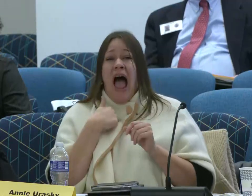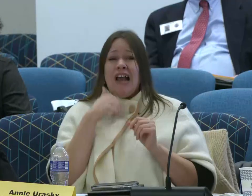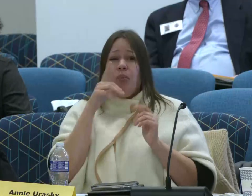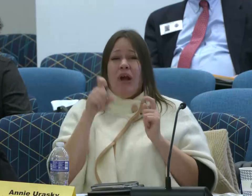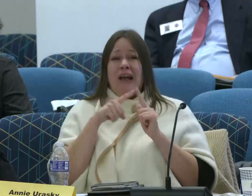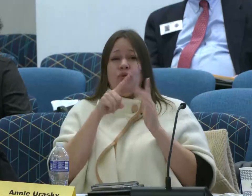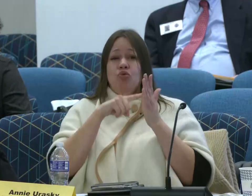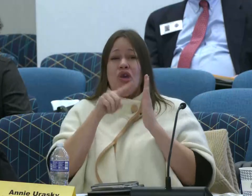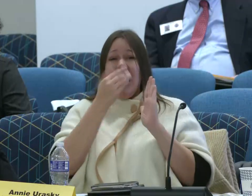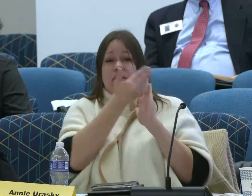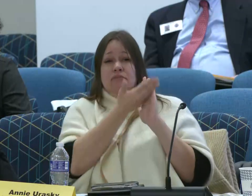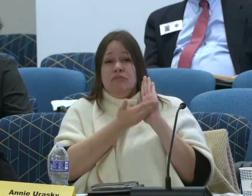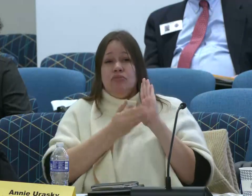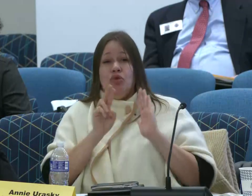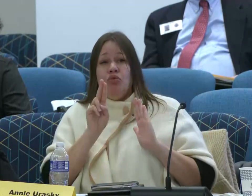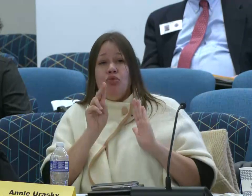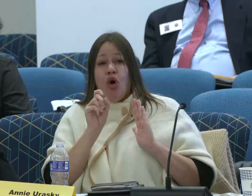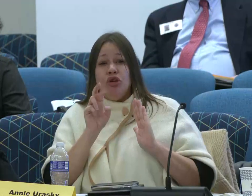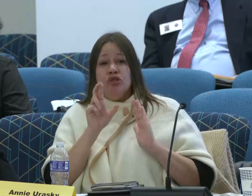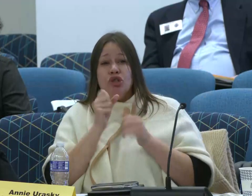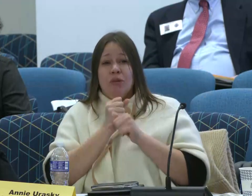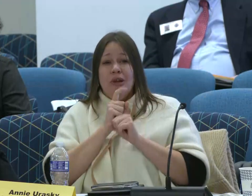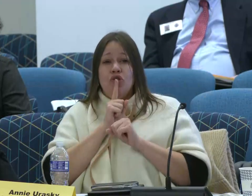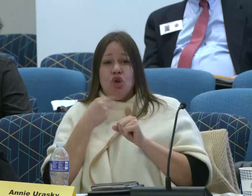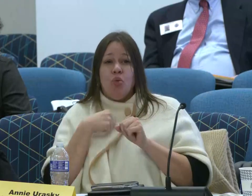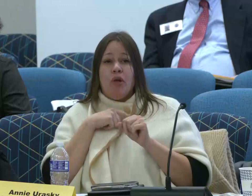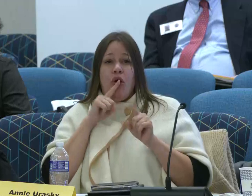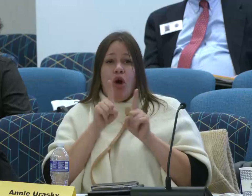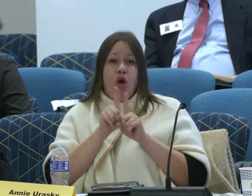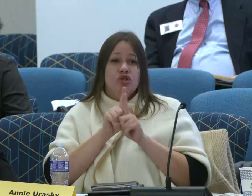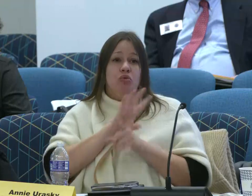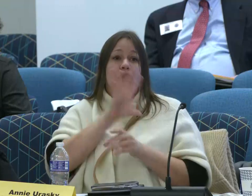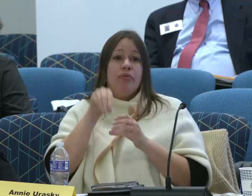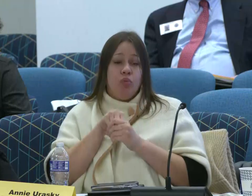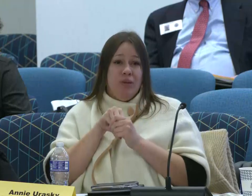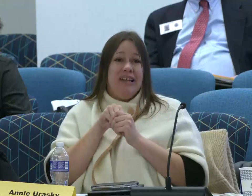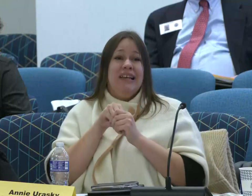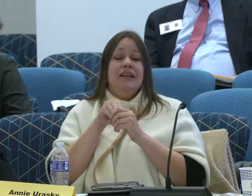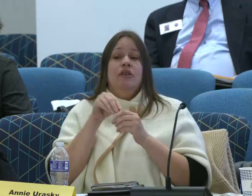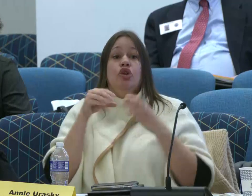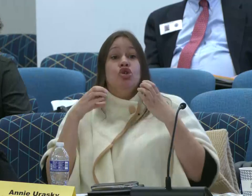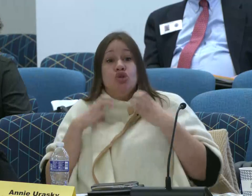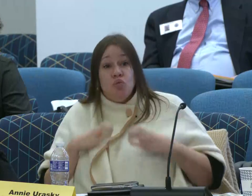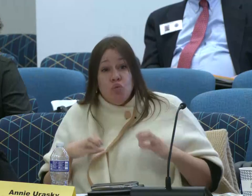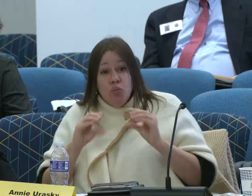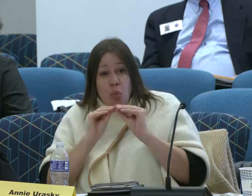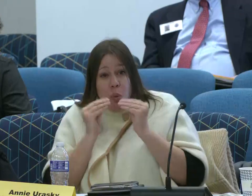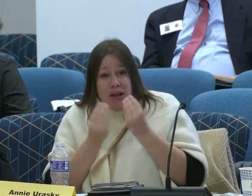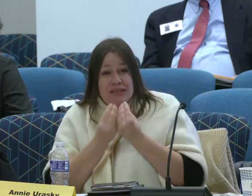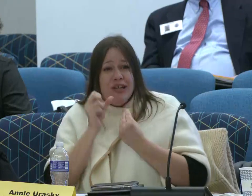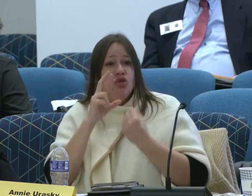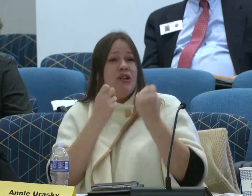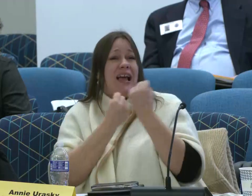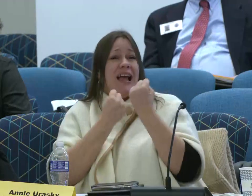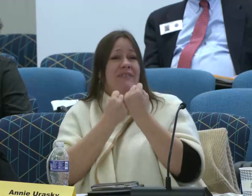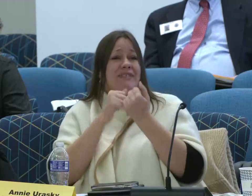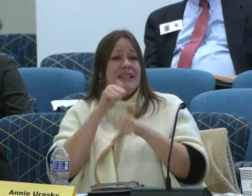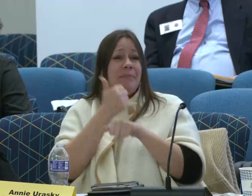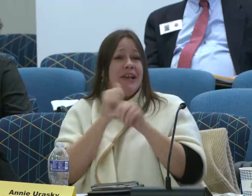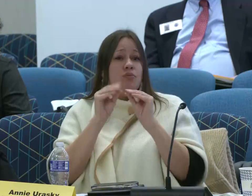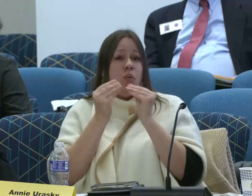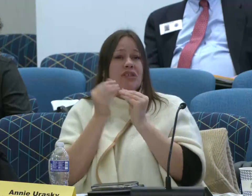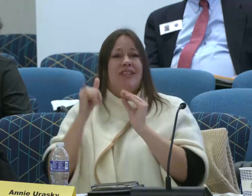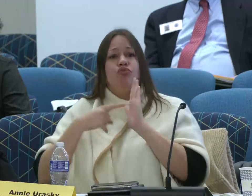then we'd love to incorporate them into discussion. I would have to check the roster to make sure that we are also within the